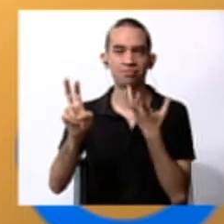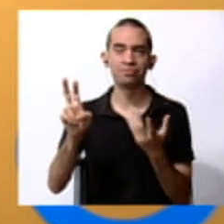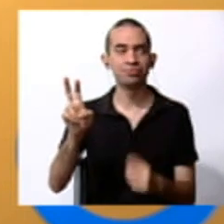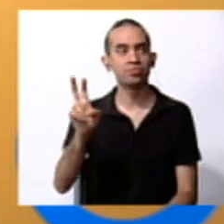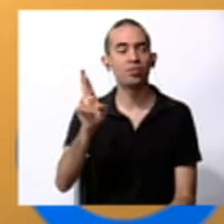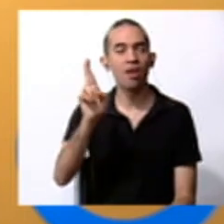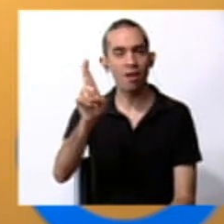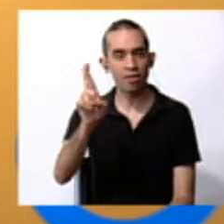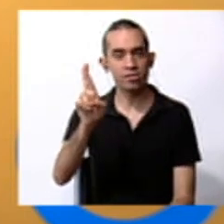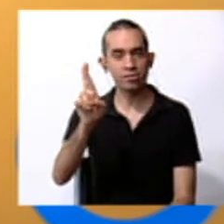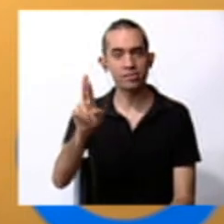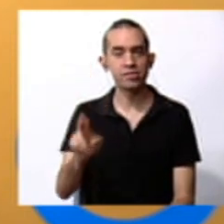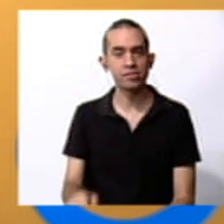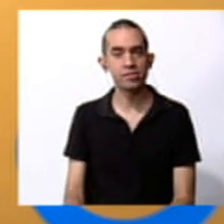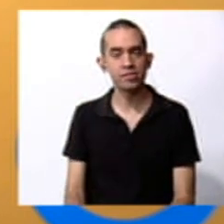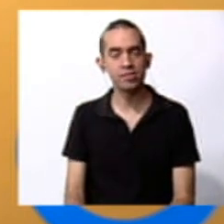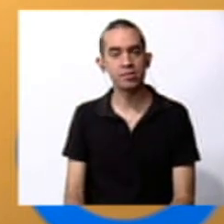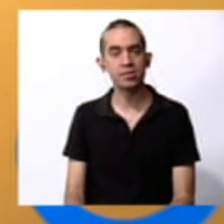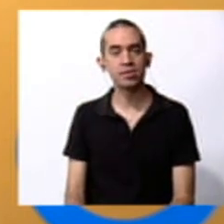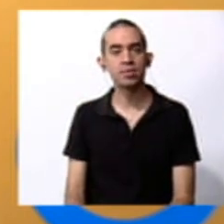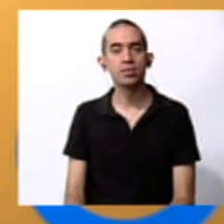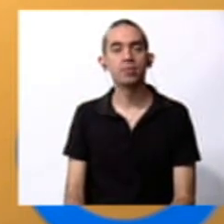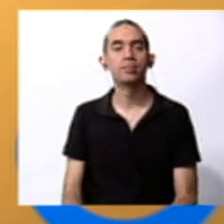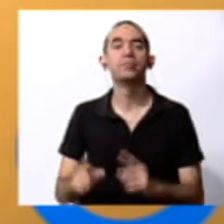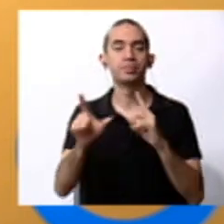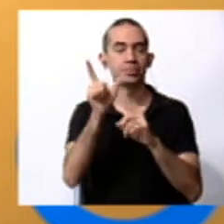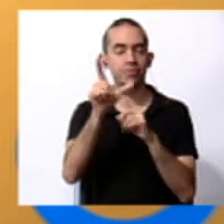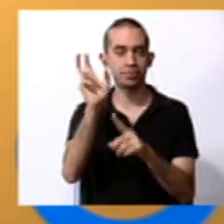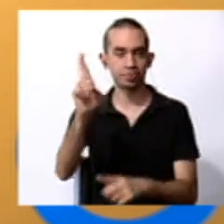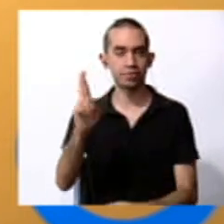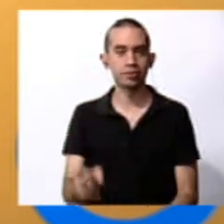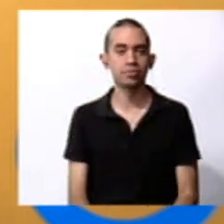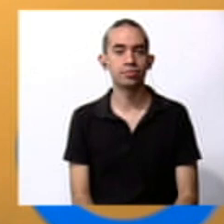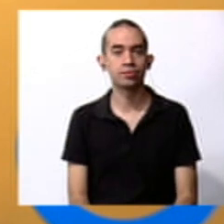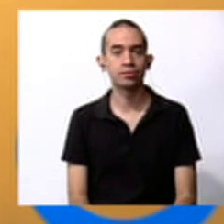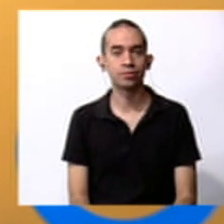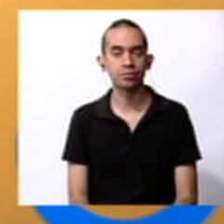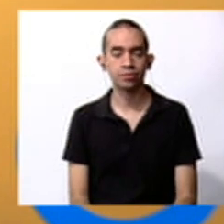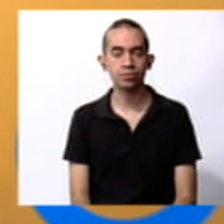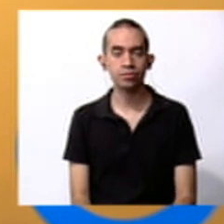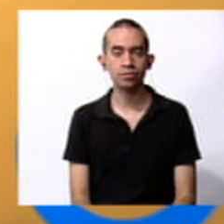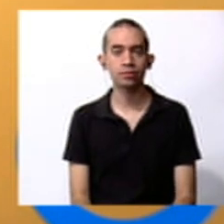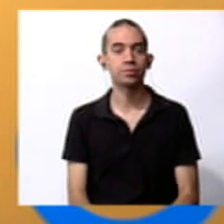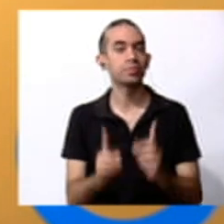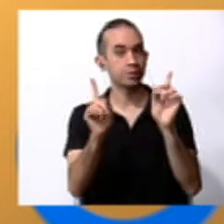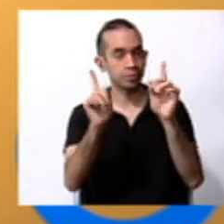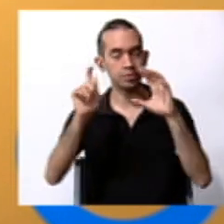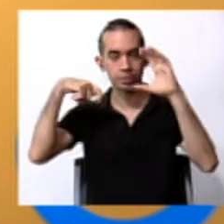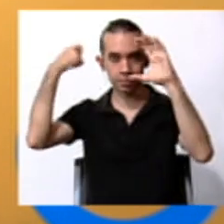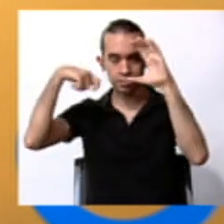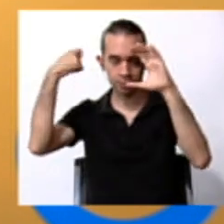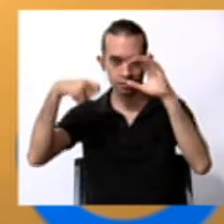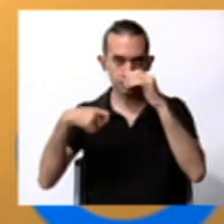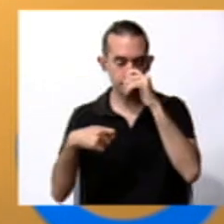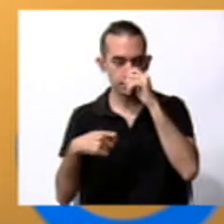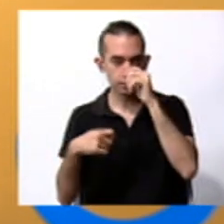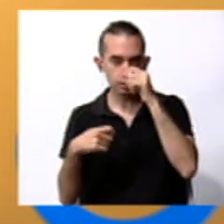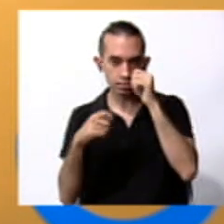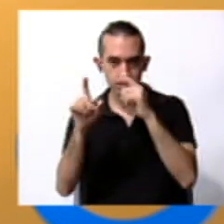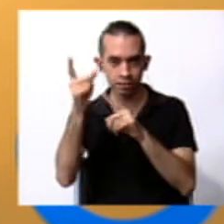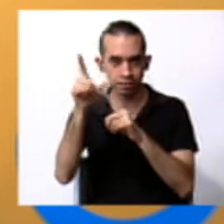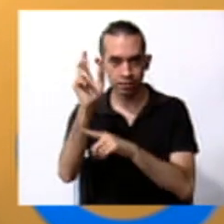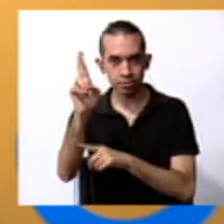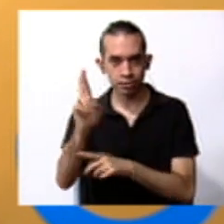Okay? So today we have letter R. But first, we are going to watch a video about letter